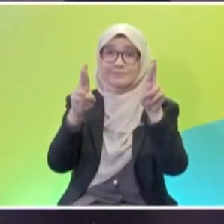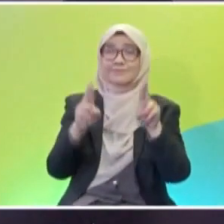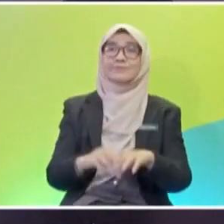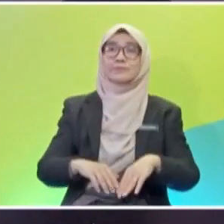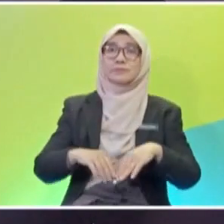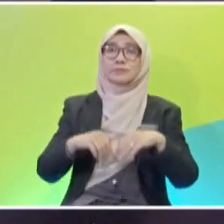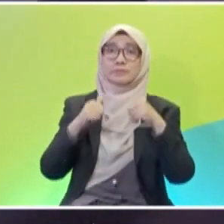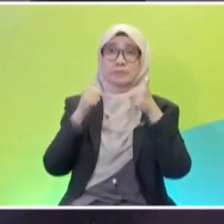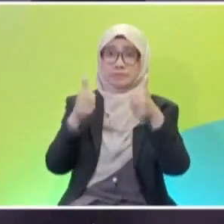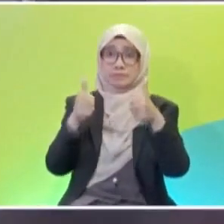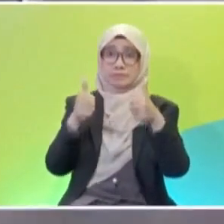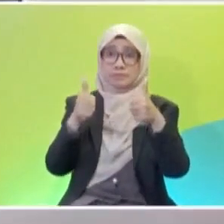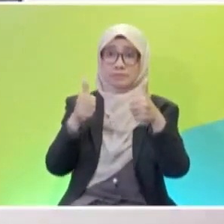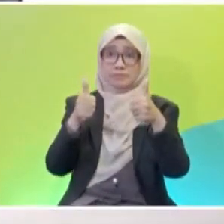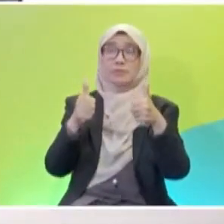ready?